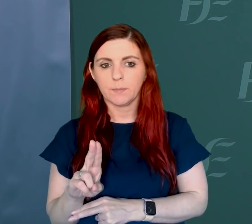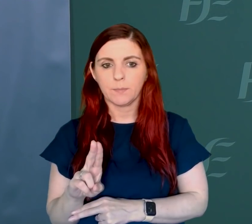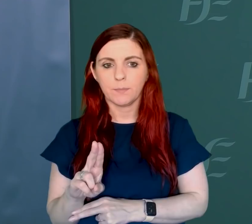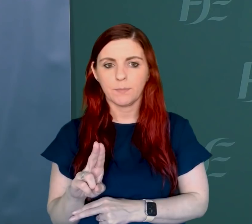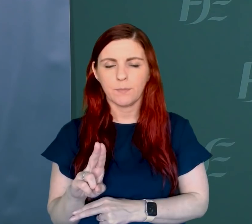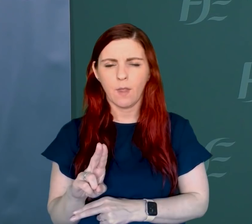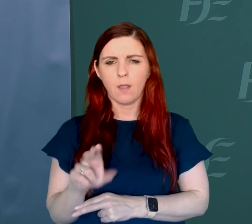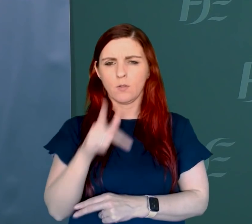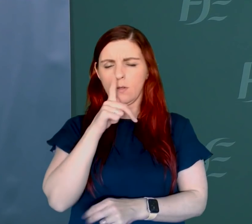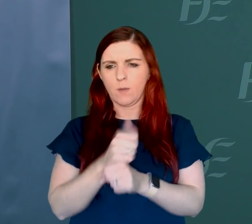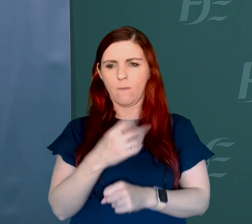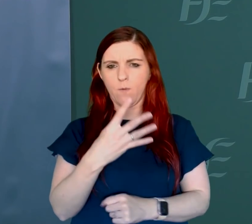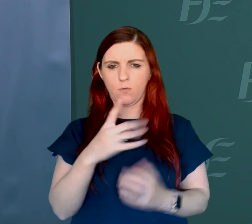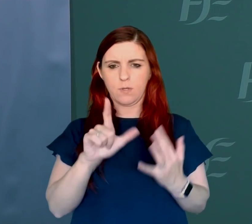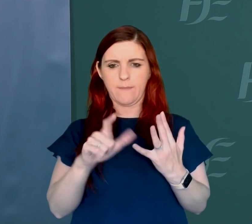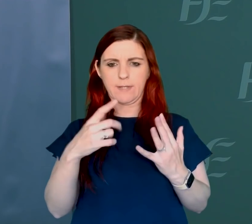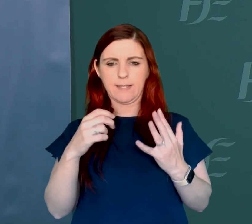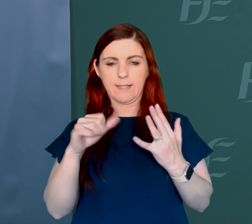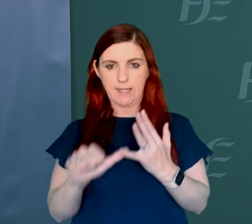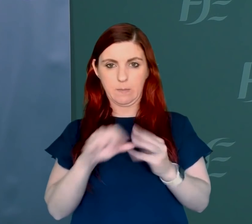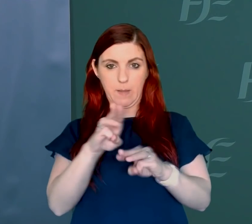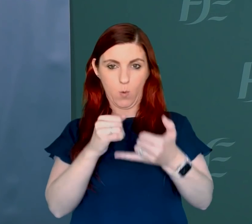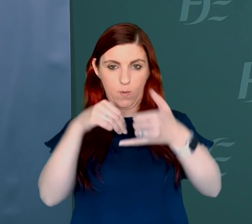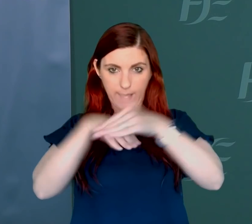again, just on those 476 ICU admissions,